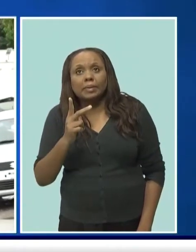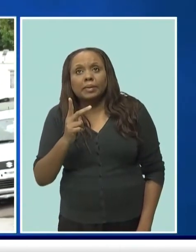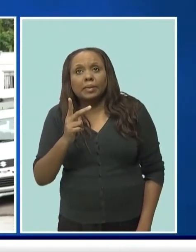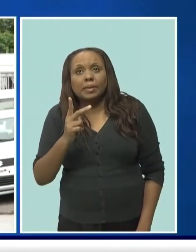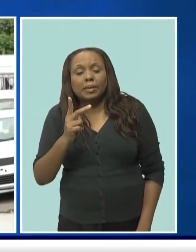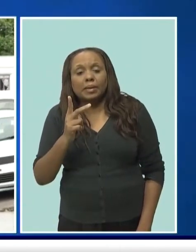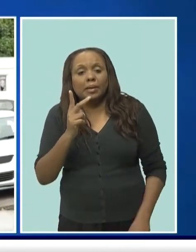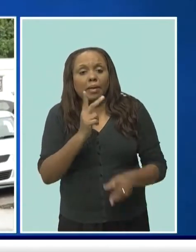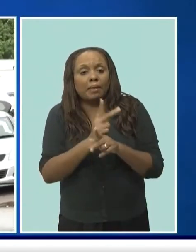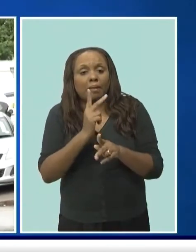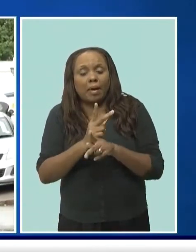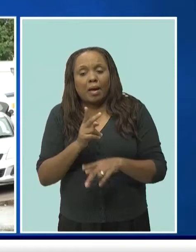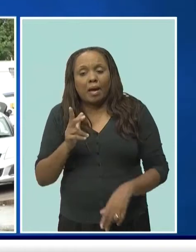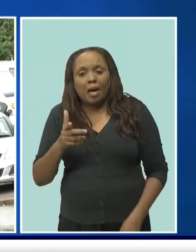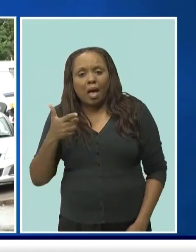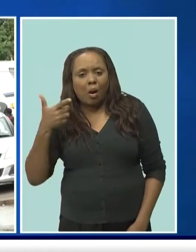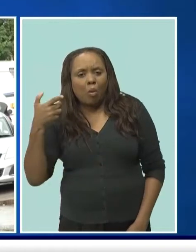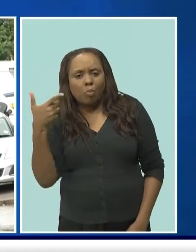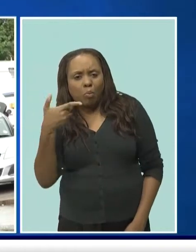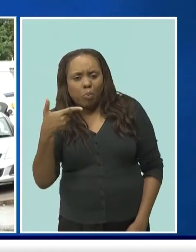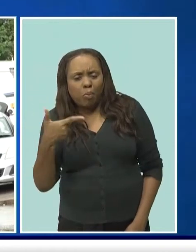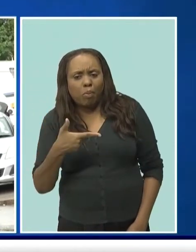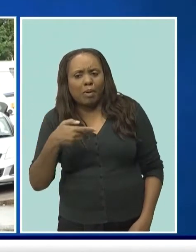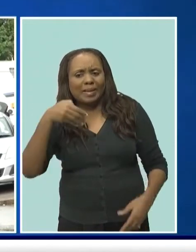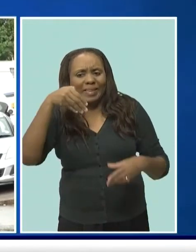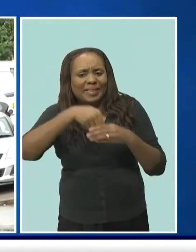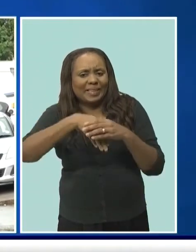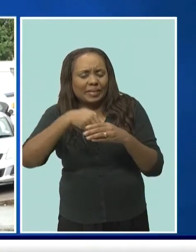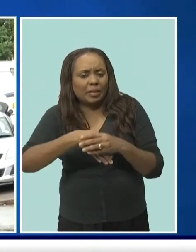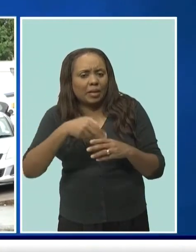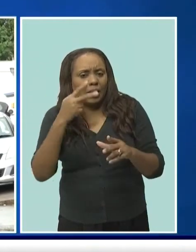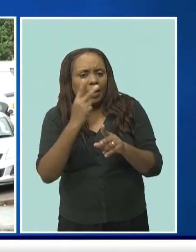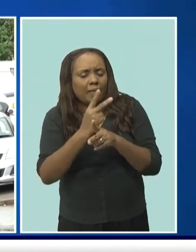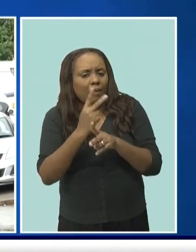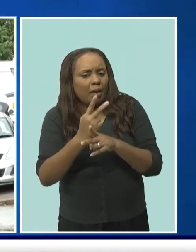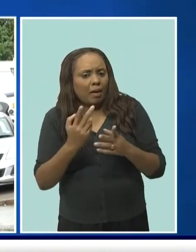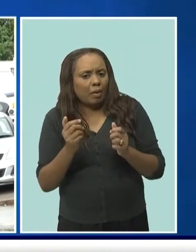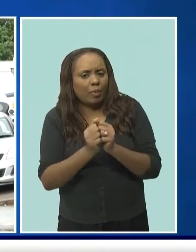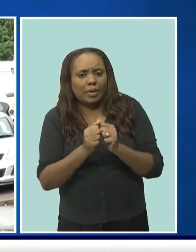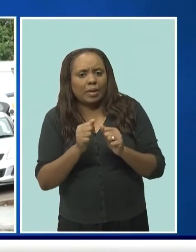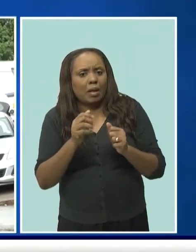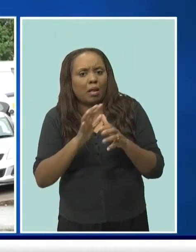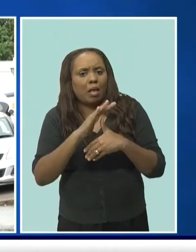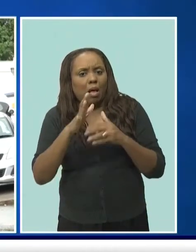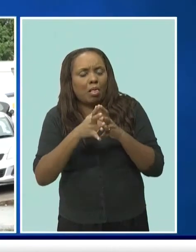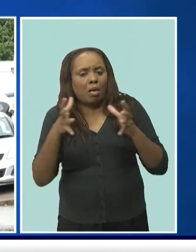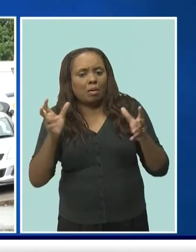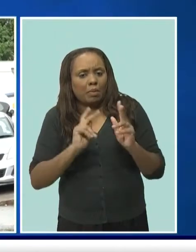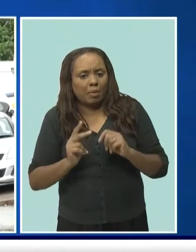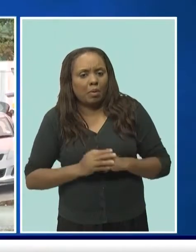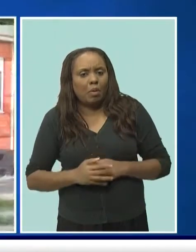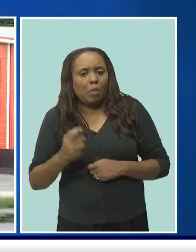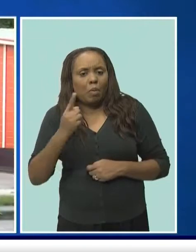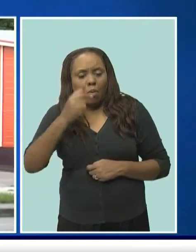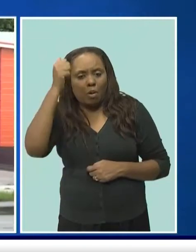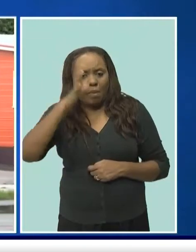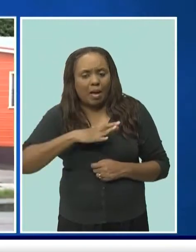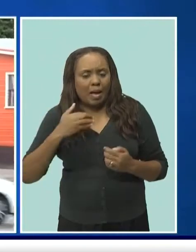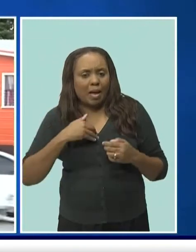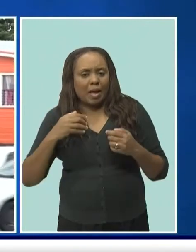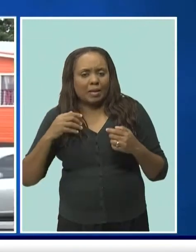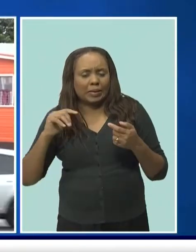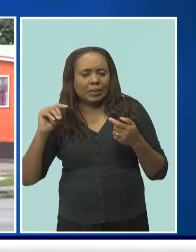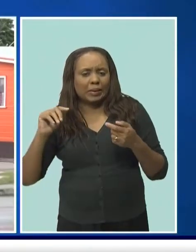at the traffic lights and discharged a number of shots inside the minibus. One male received an injury to his back and